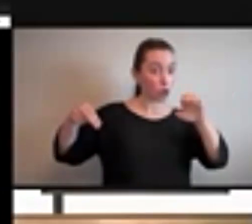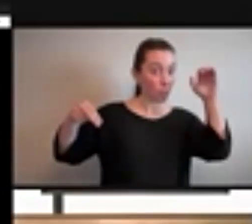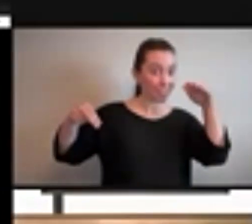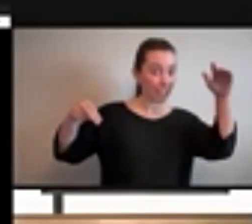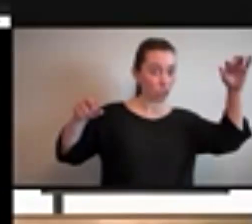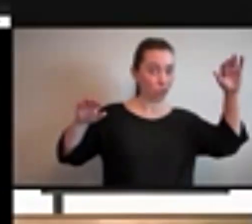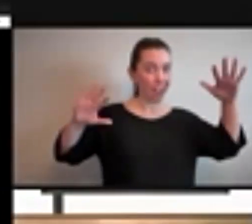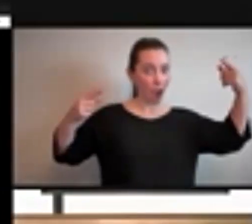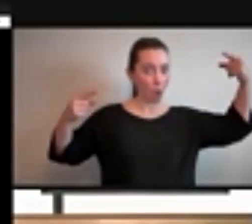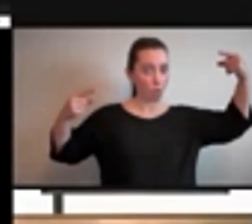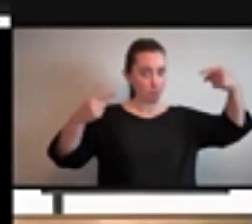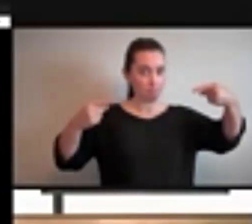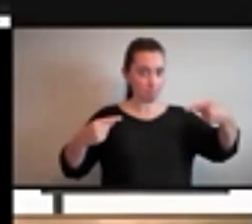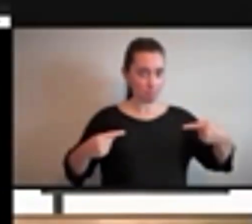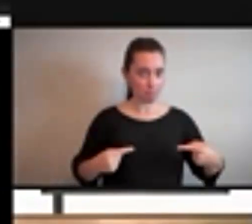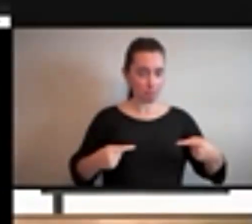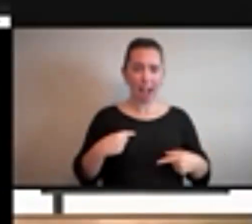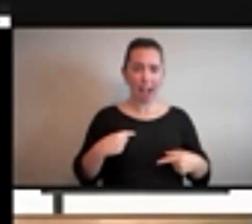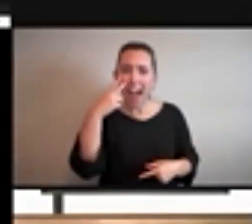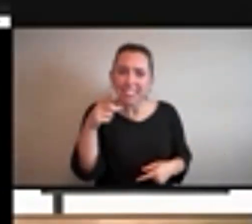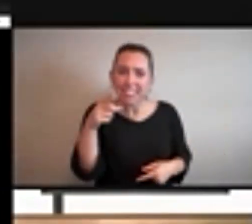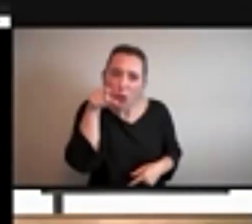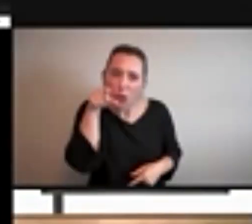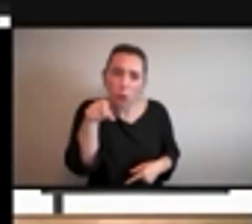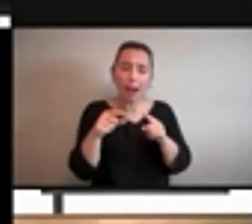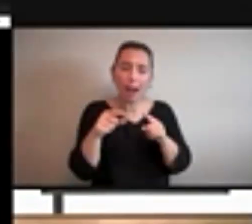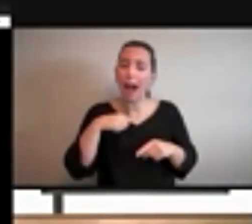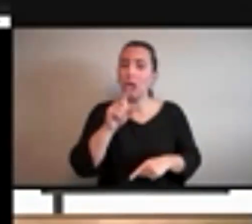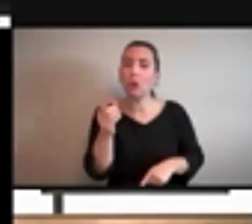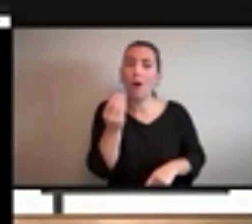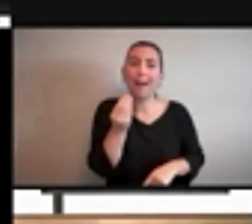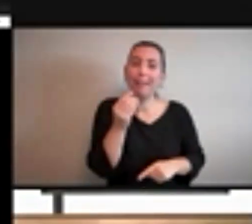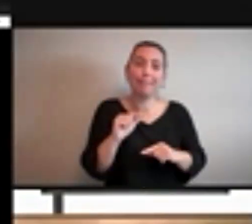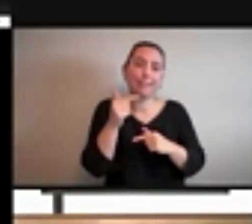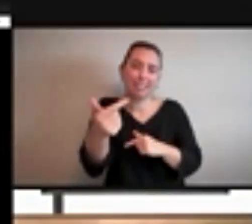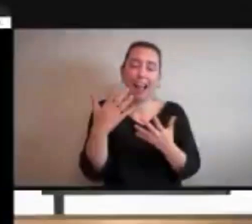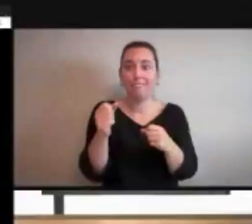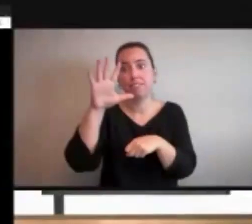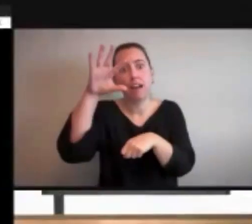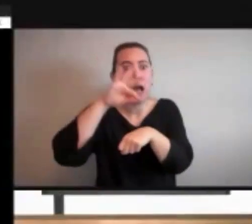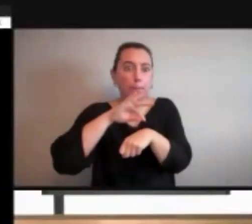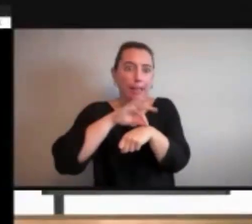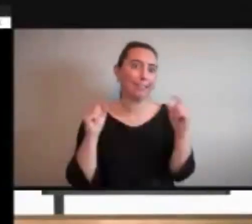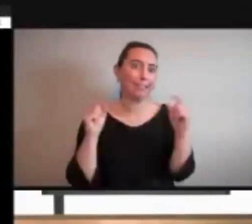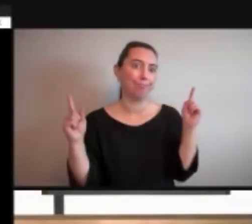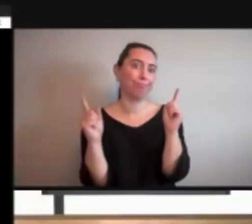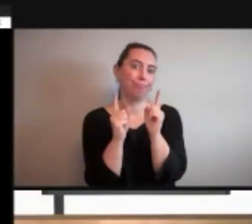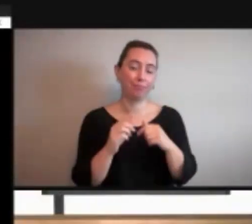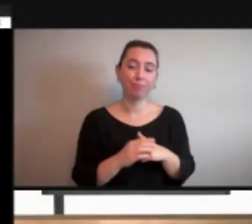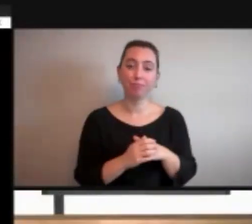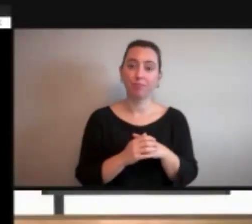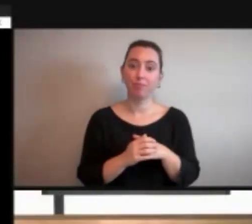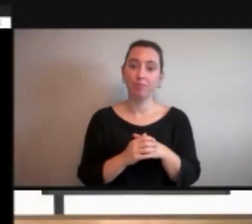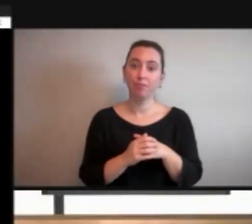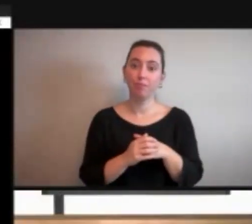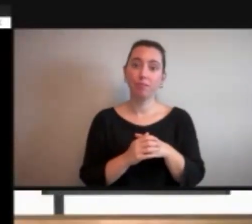work. I see you, Mike, but I will not give you the floor. The next, because we only have 5 minutes per person. So the next one is presented